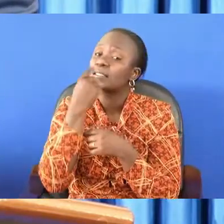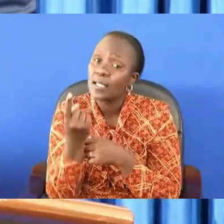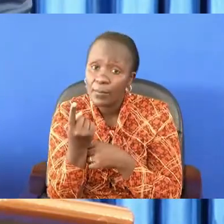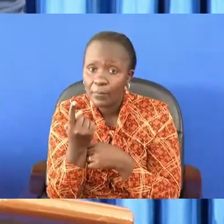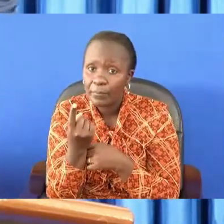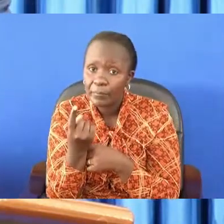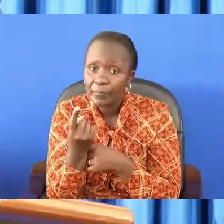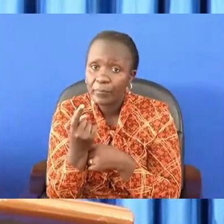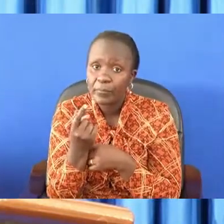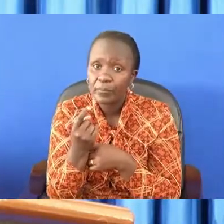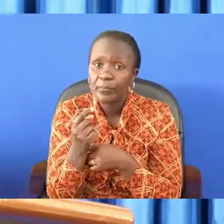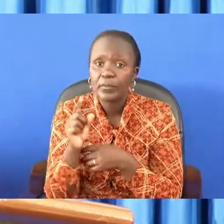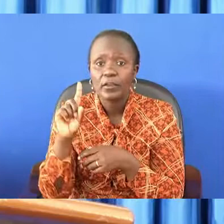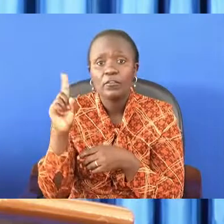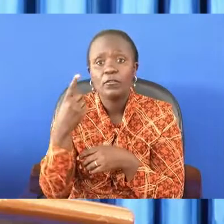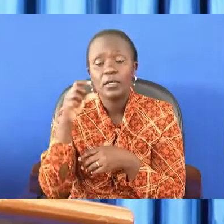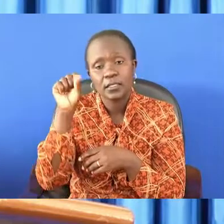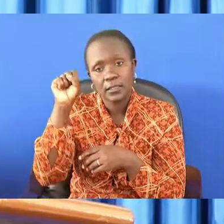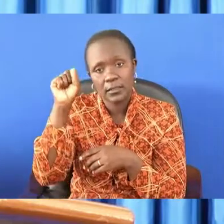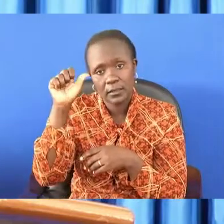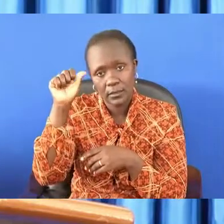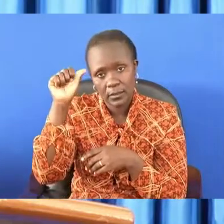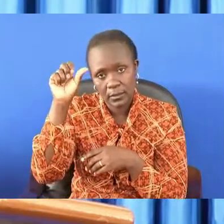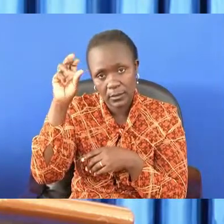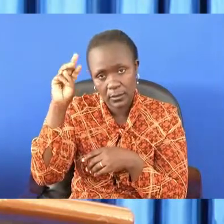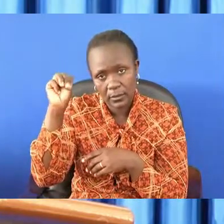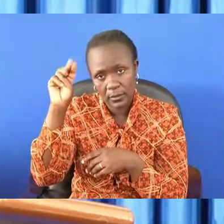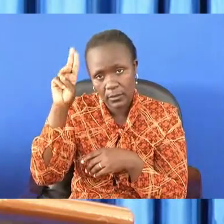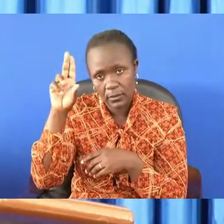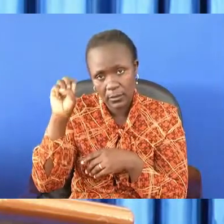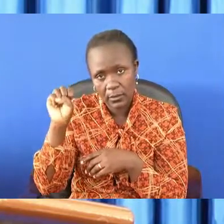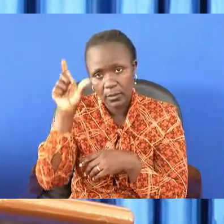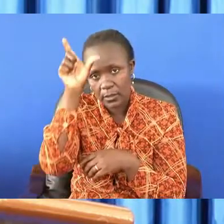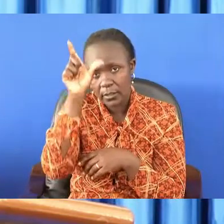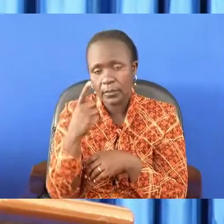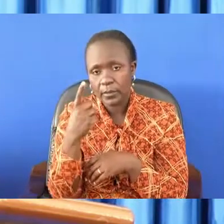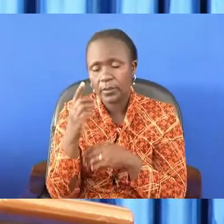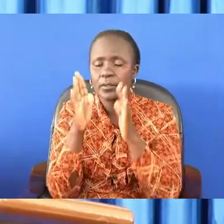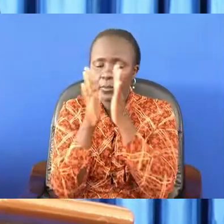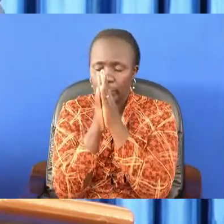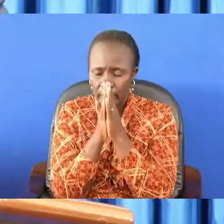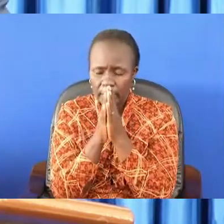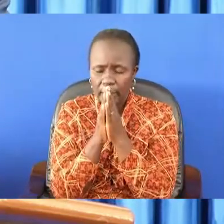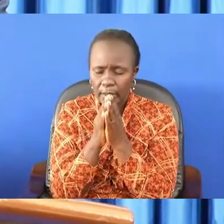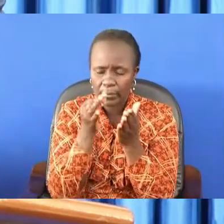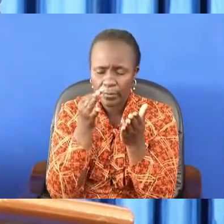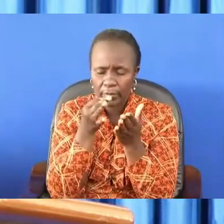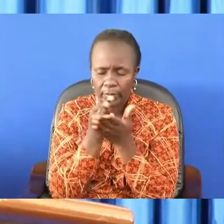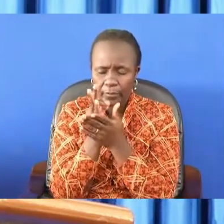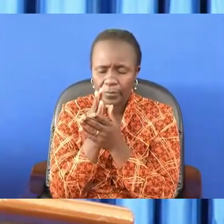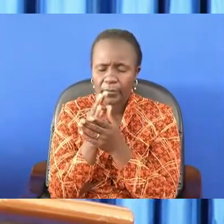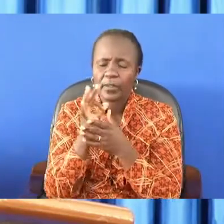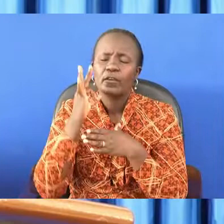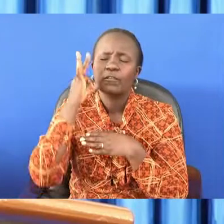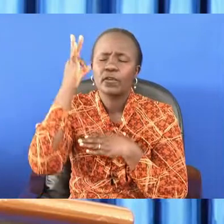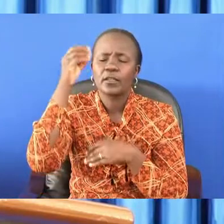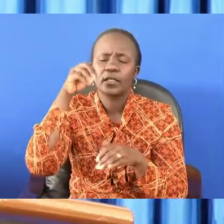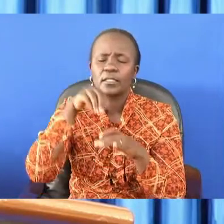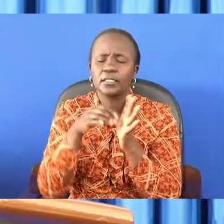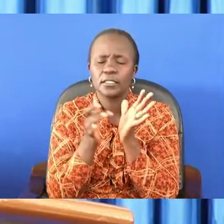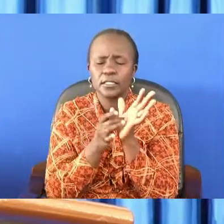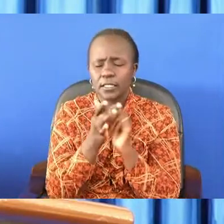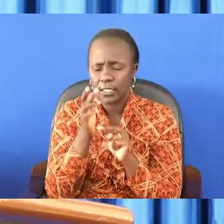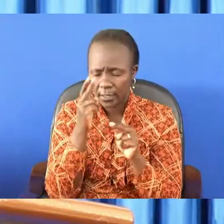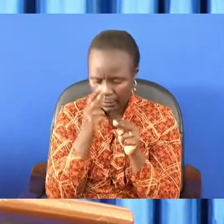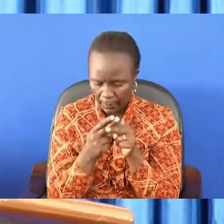katika Samueli wa kwanza, mlango wa kwanza 17. Tuombe kwa imani. Baba, katika jina